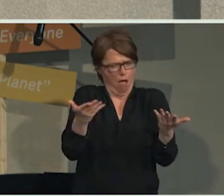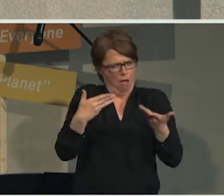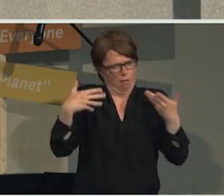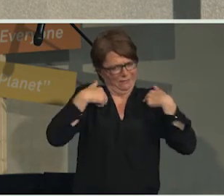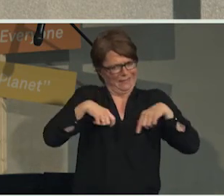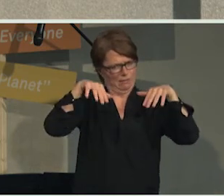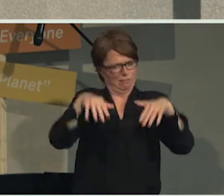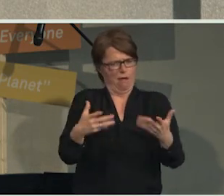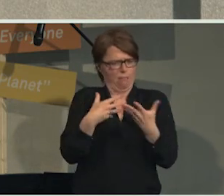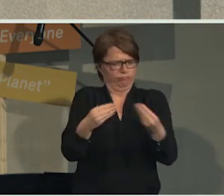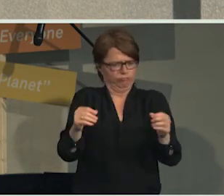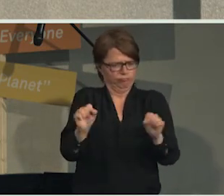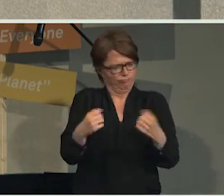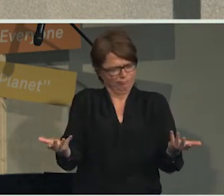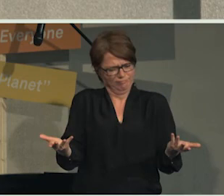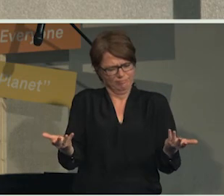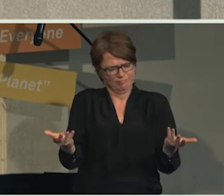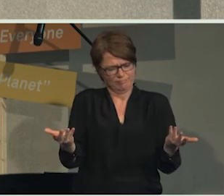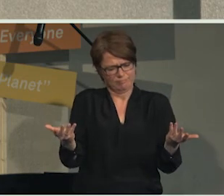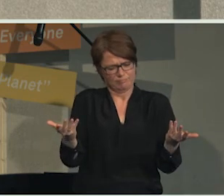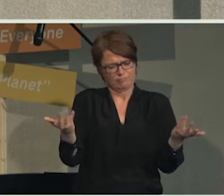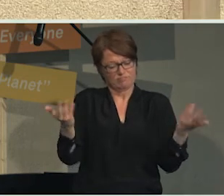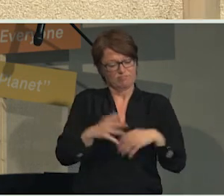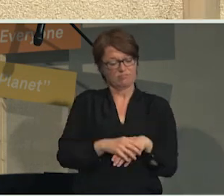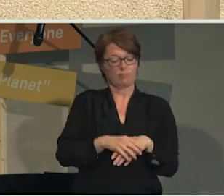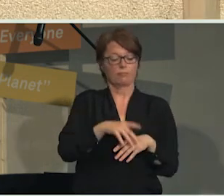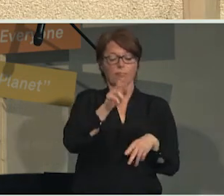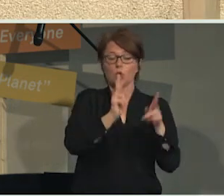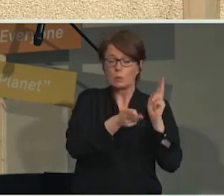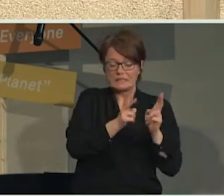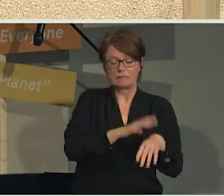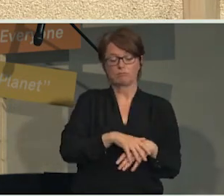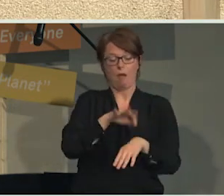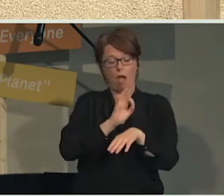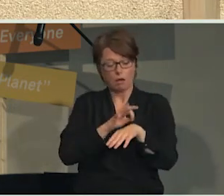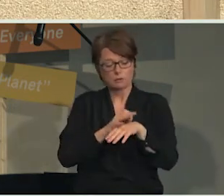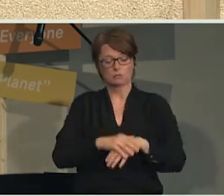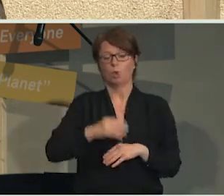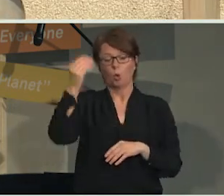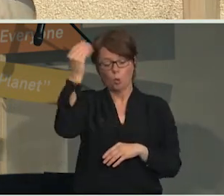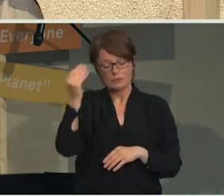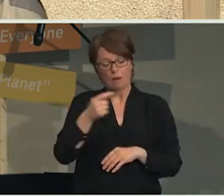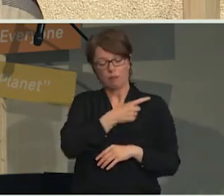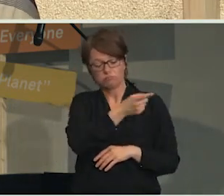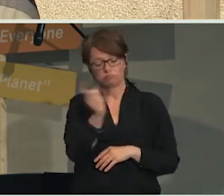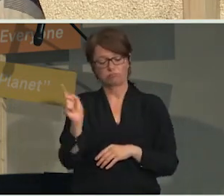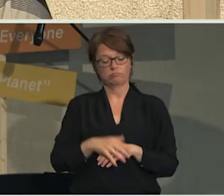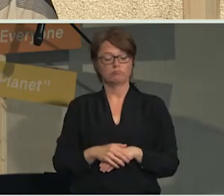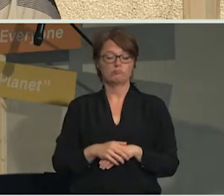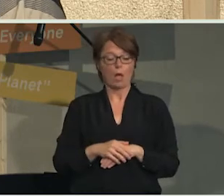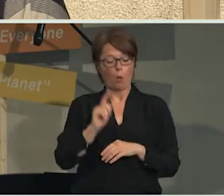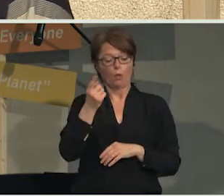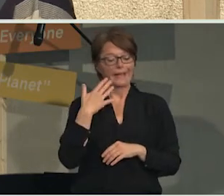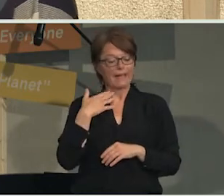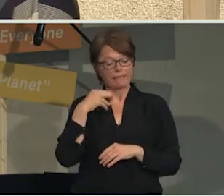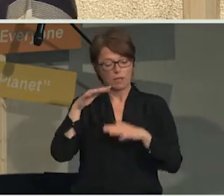there? Thank you, Professor Crenshaw. Because with your intersectionality, you've given us a tool to picture